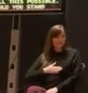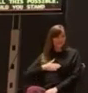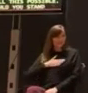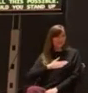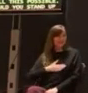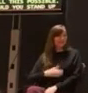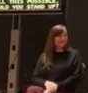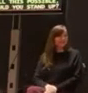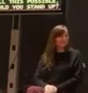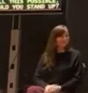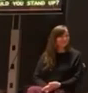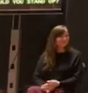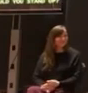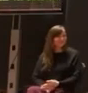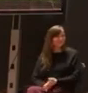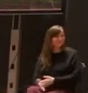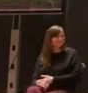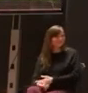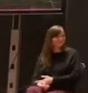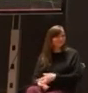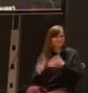McCaffrey.